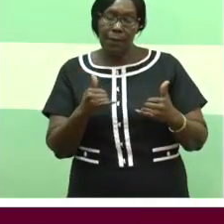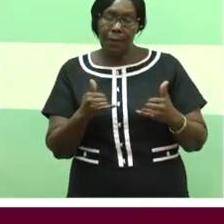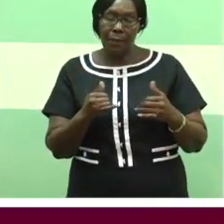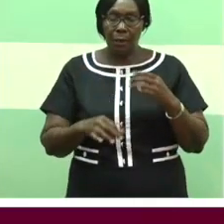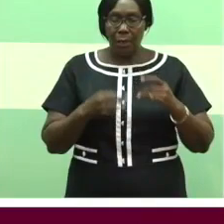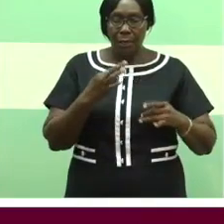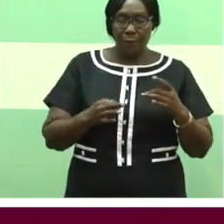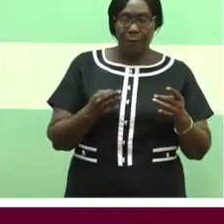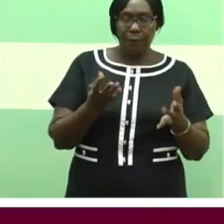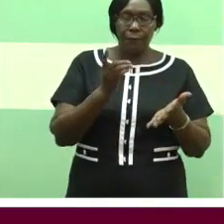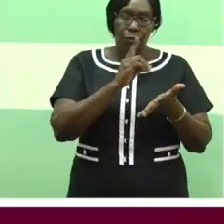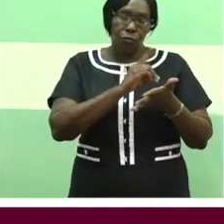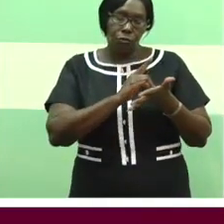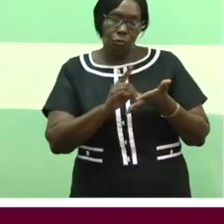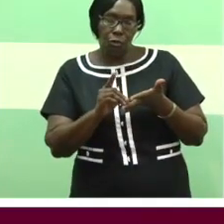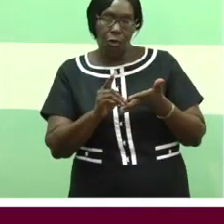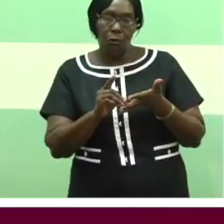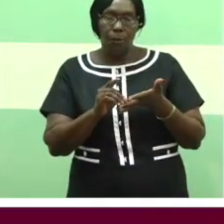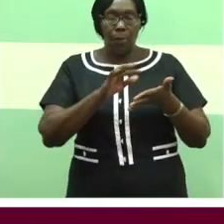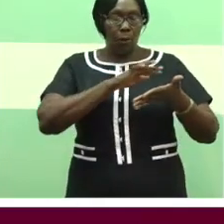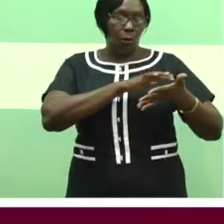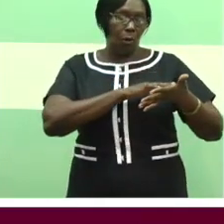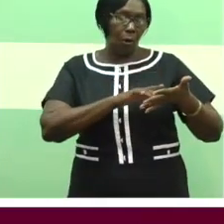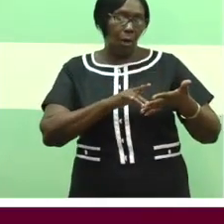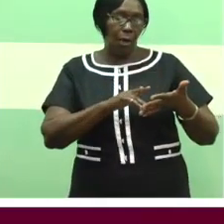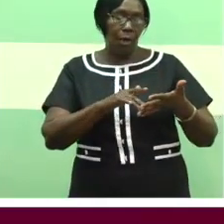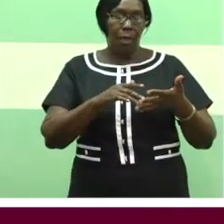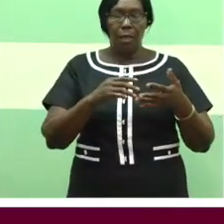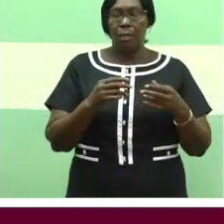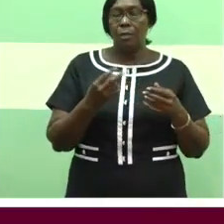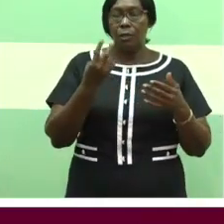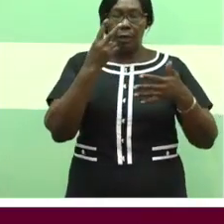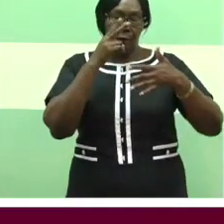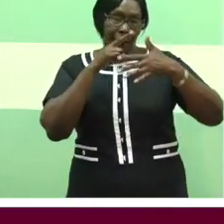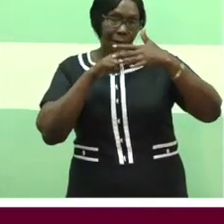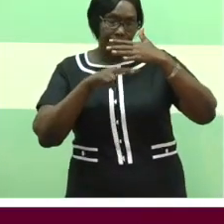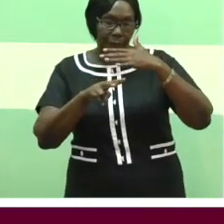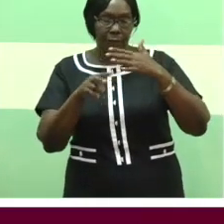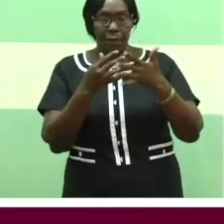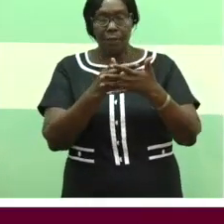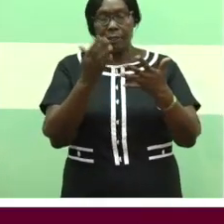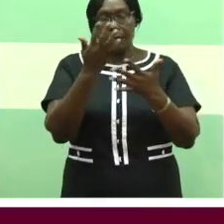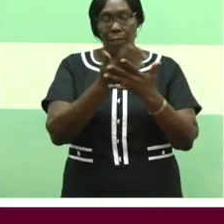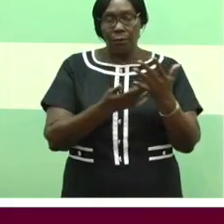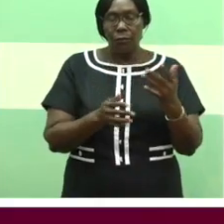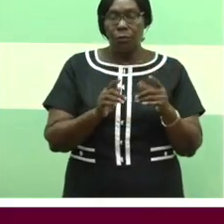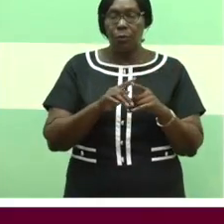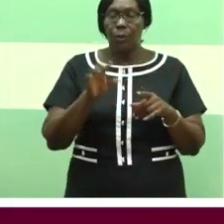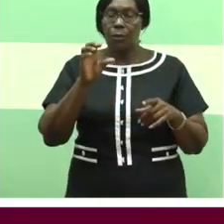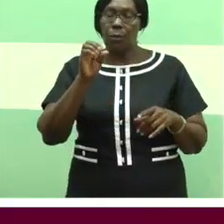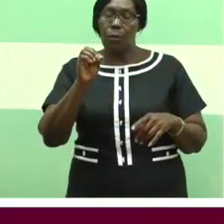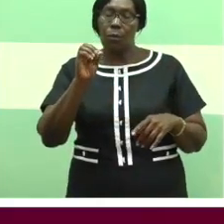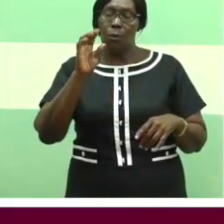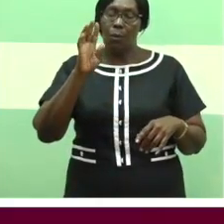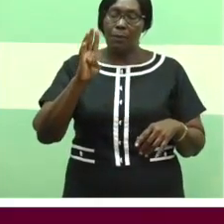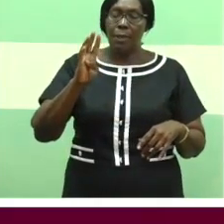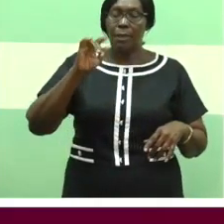or color, you may have a crayon. So you can also do a visual schedule with objects.